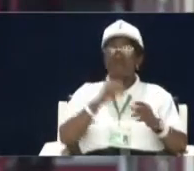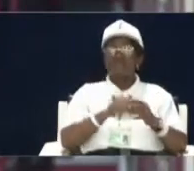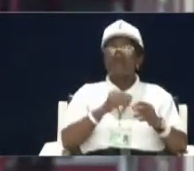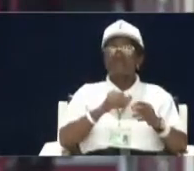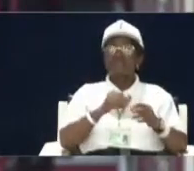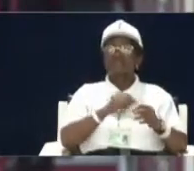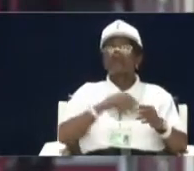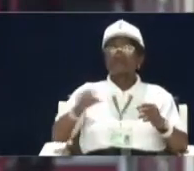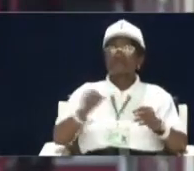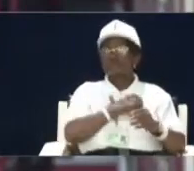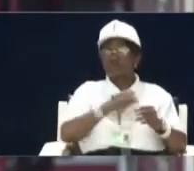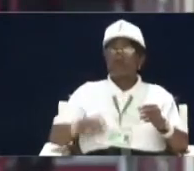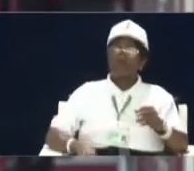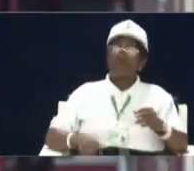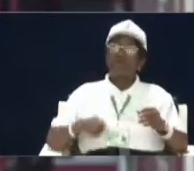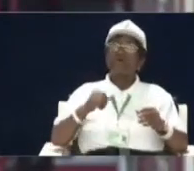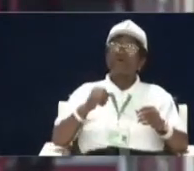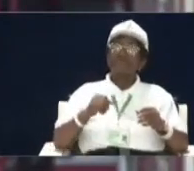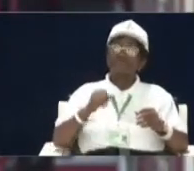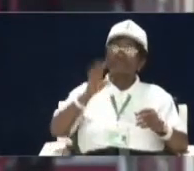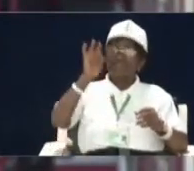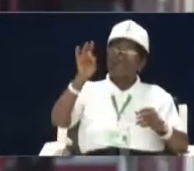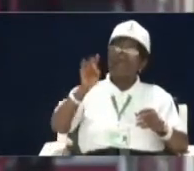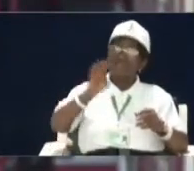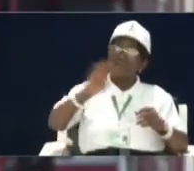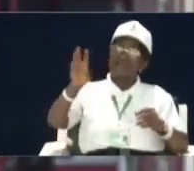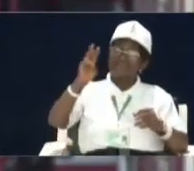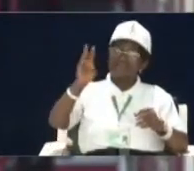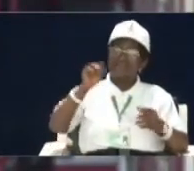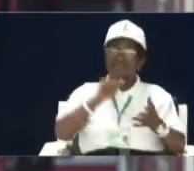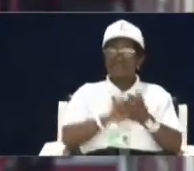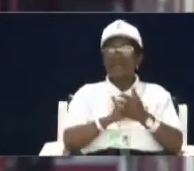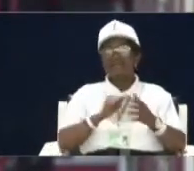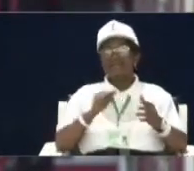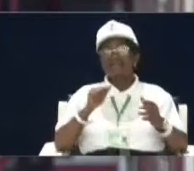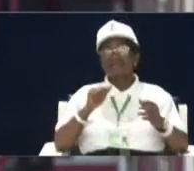6, Songs 8, verse 6, that